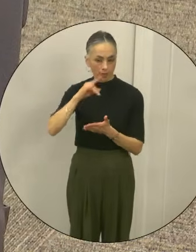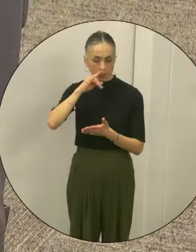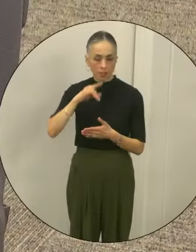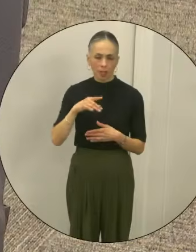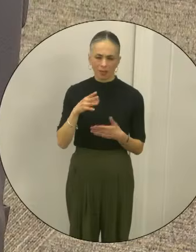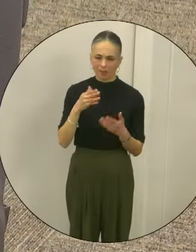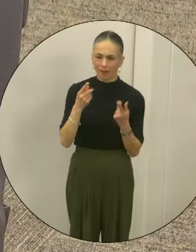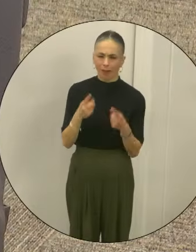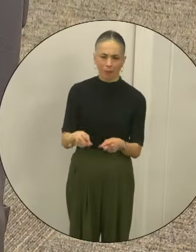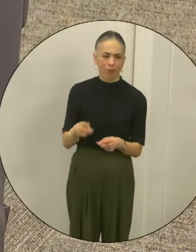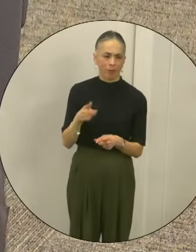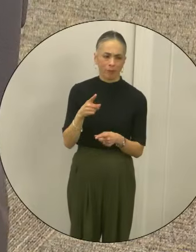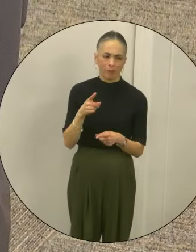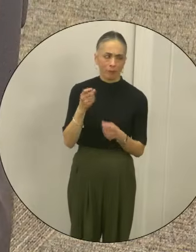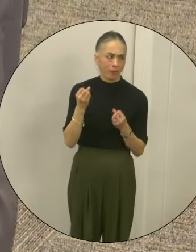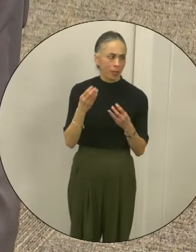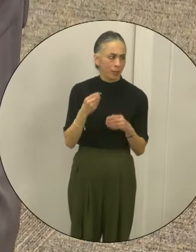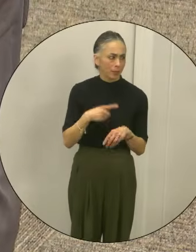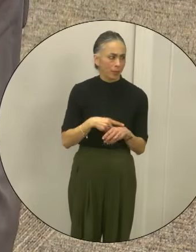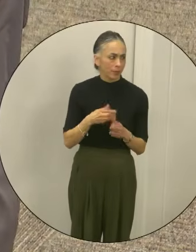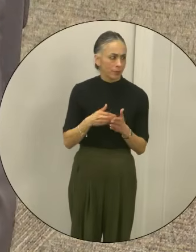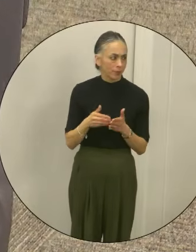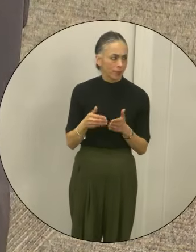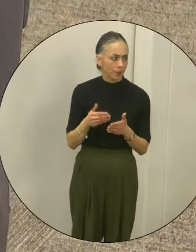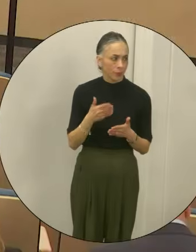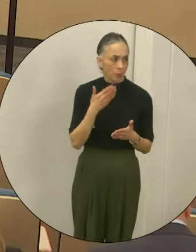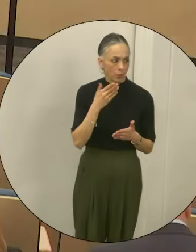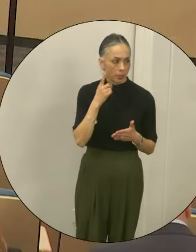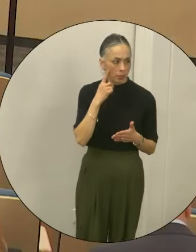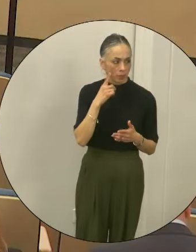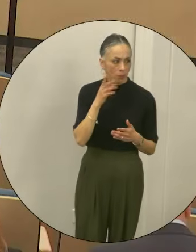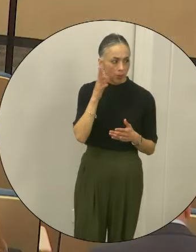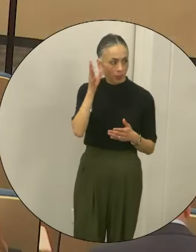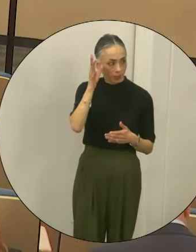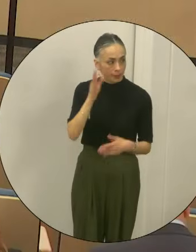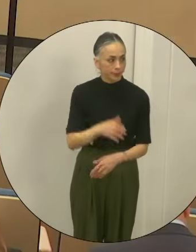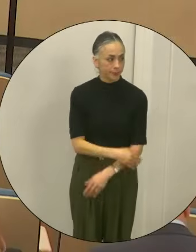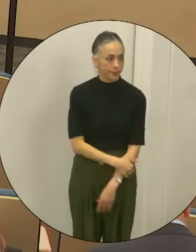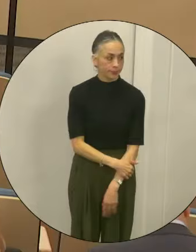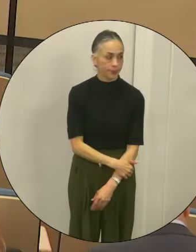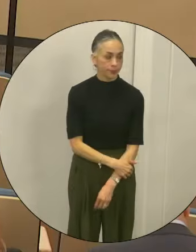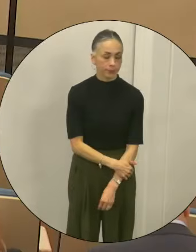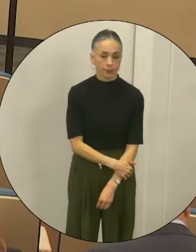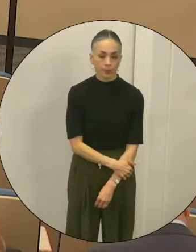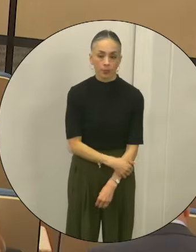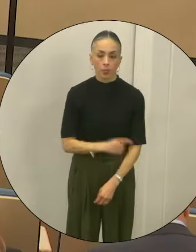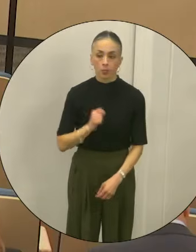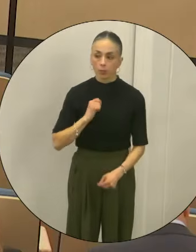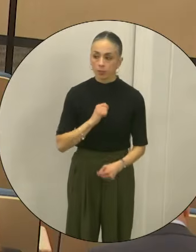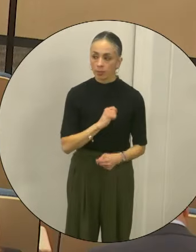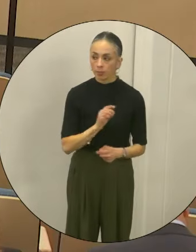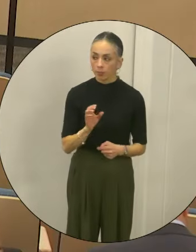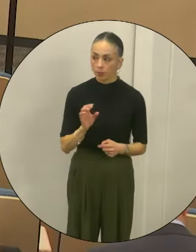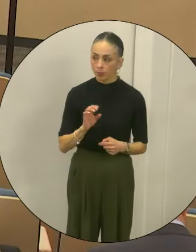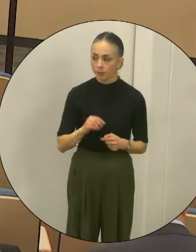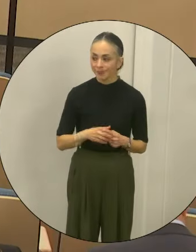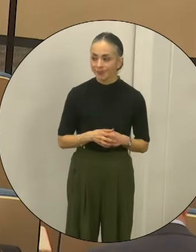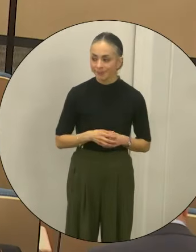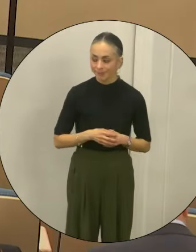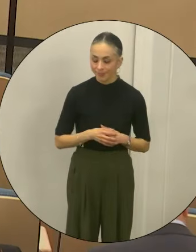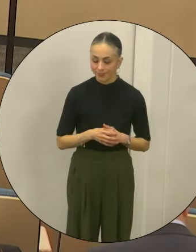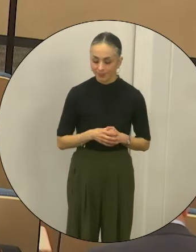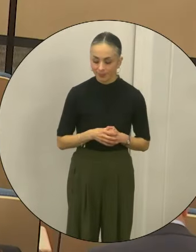times every day at all the schools. No, it's great to hear for our parents. Thank you. Thank you. Trustee Cavazos. Thank you,